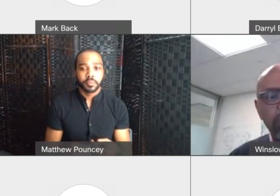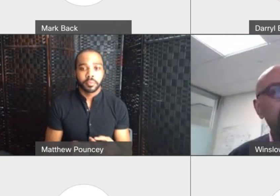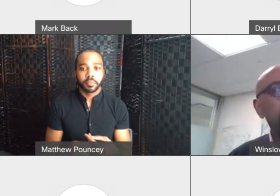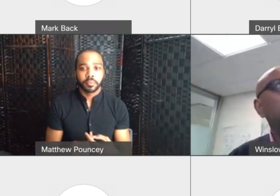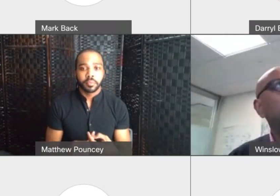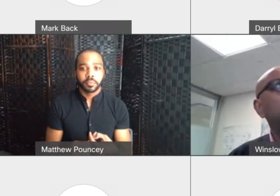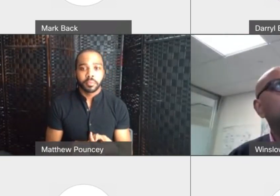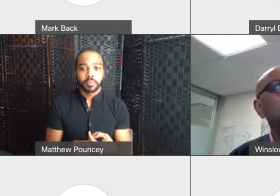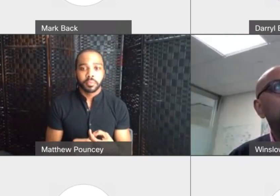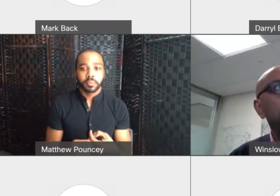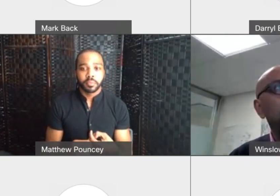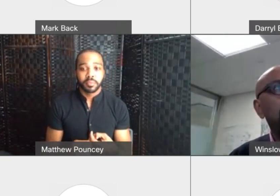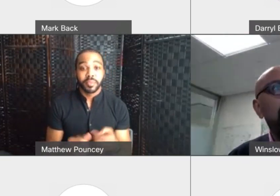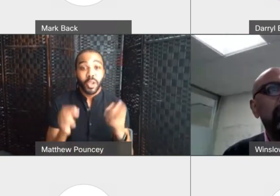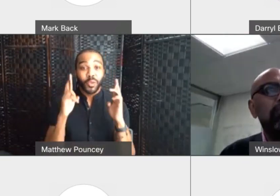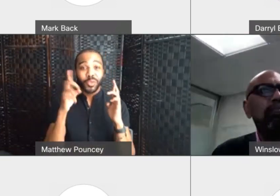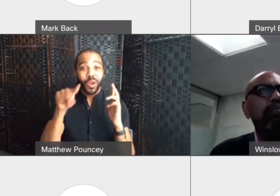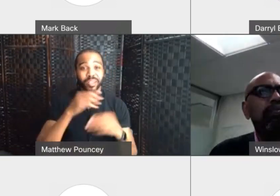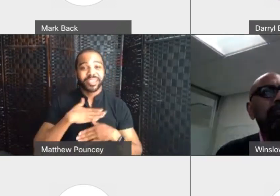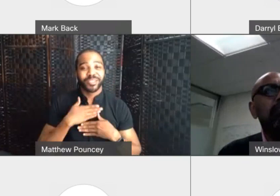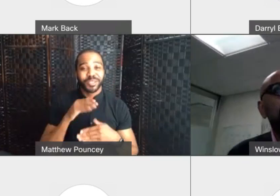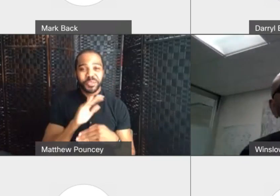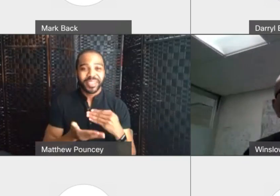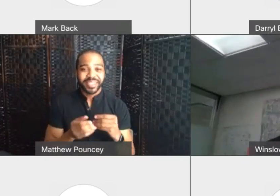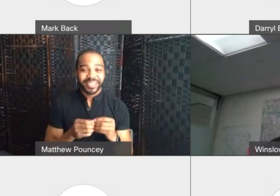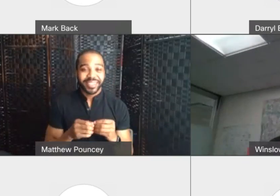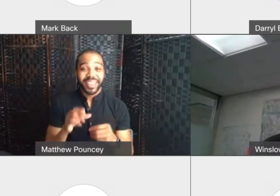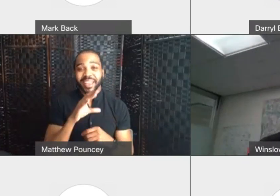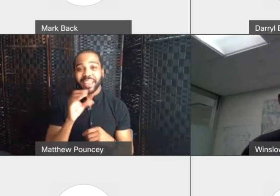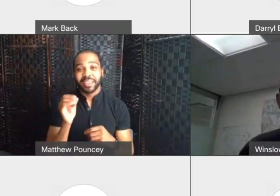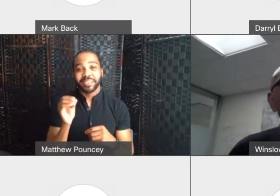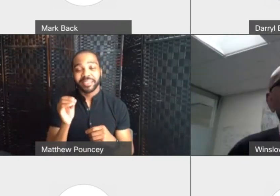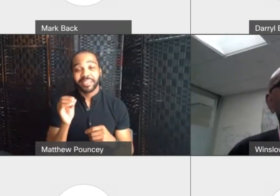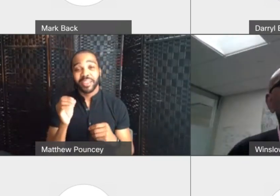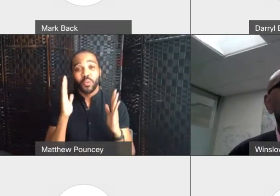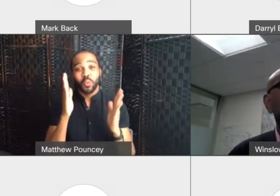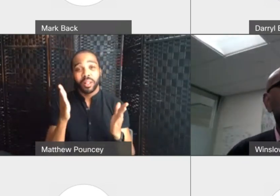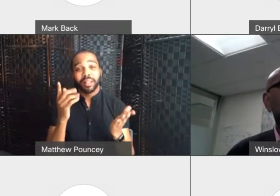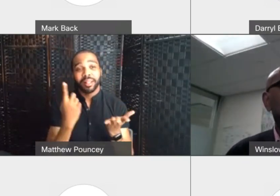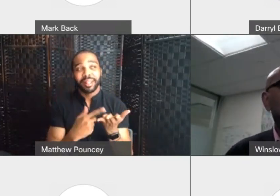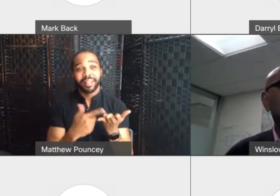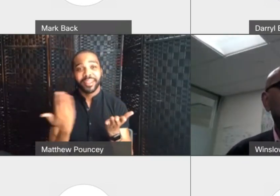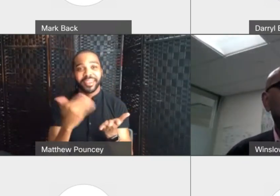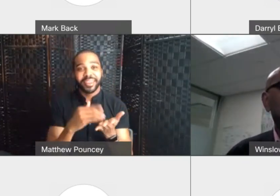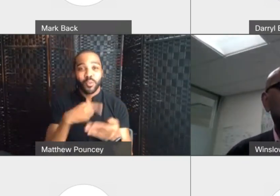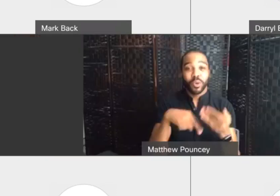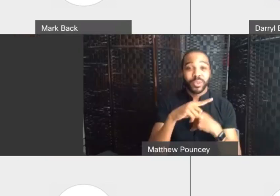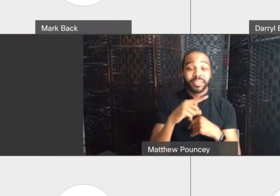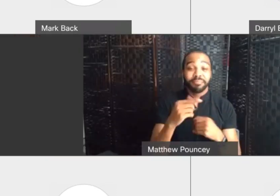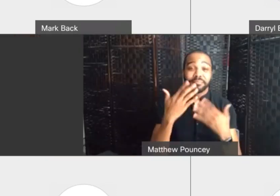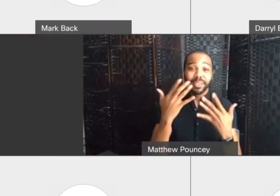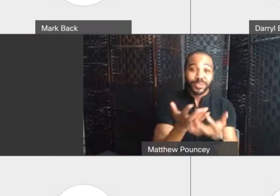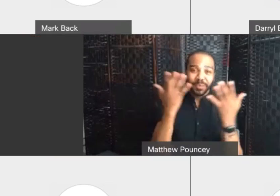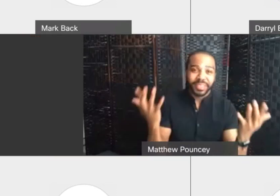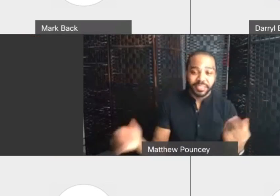I hope everyone has a very nice weekend, and we will talk again in a week. Thank you very much.